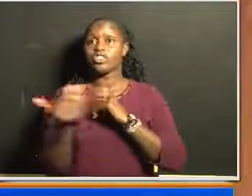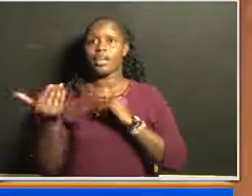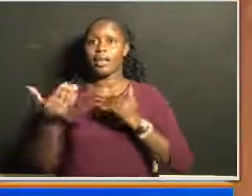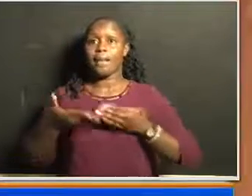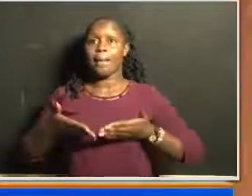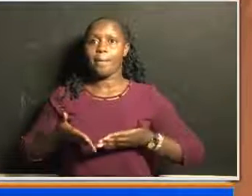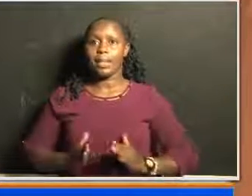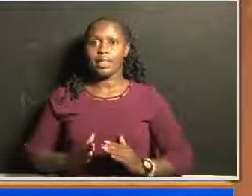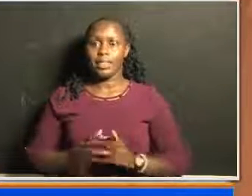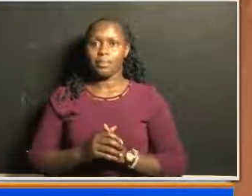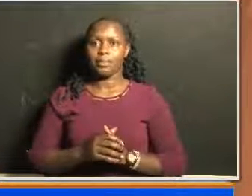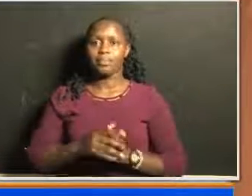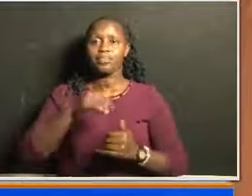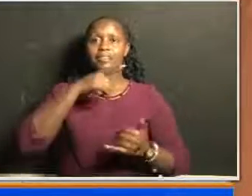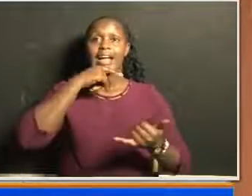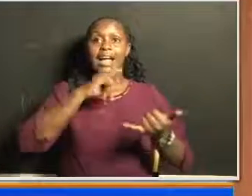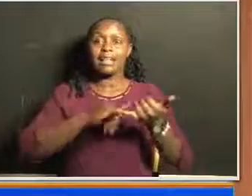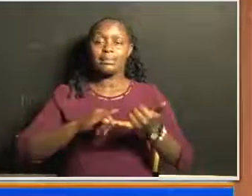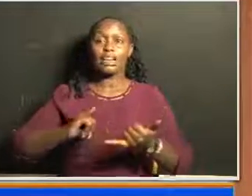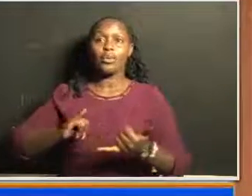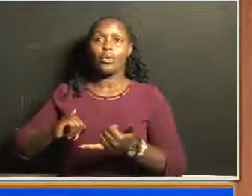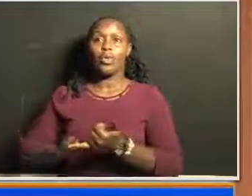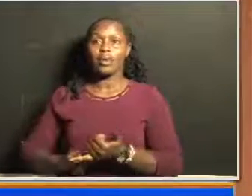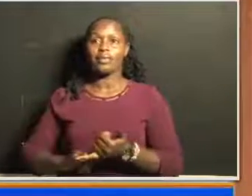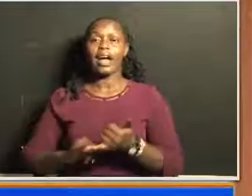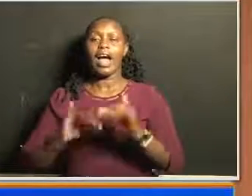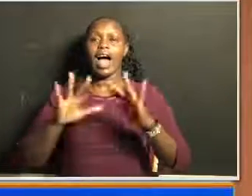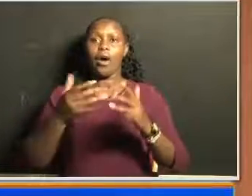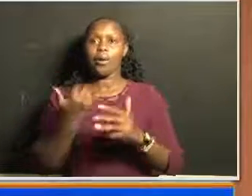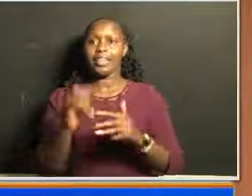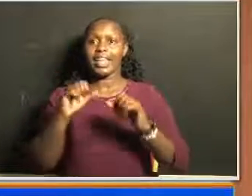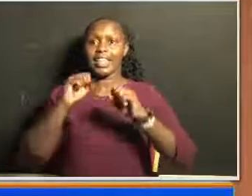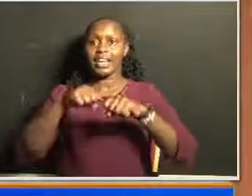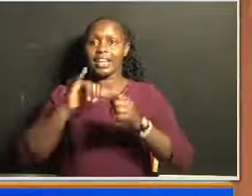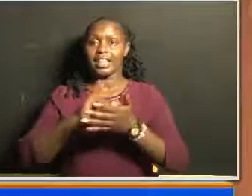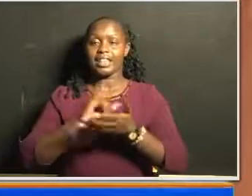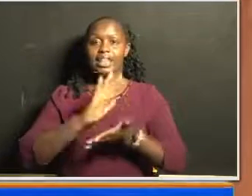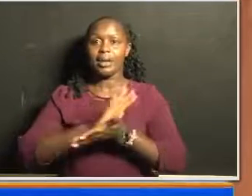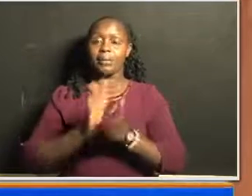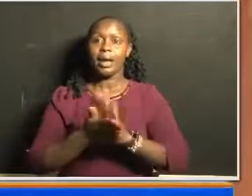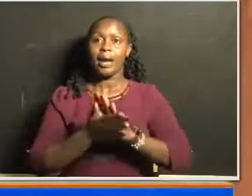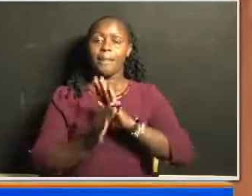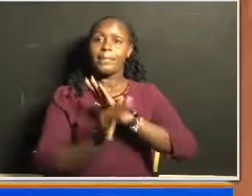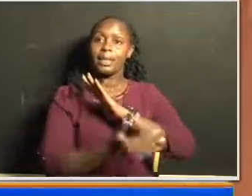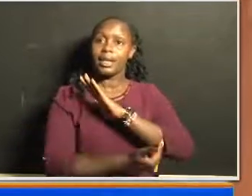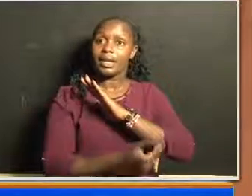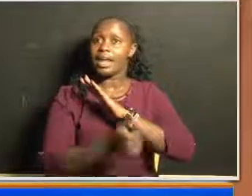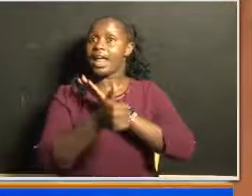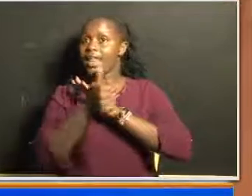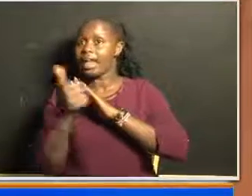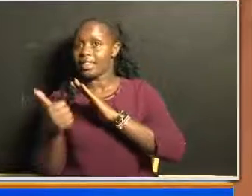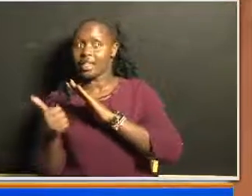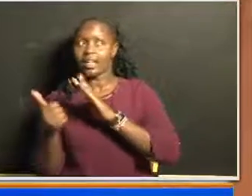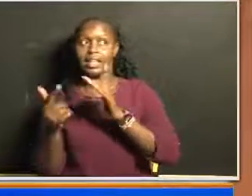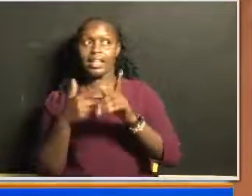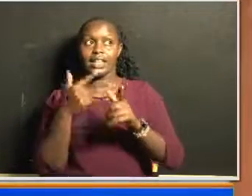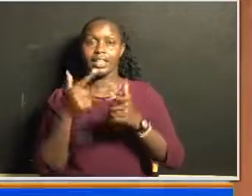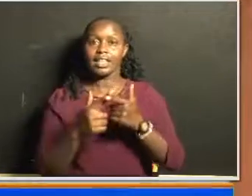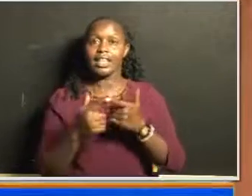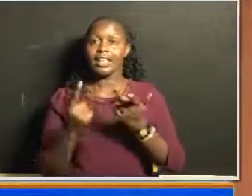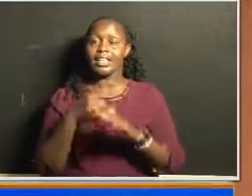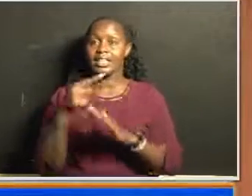na bwana wakawa ni wenye kubaliana. Ikawa kwamba hawa hawezi kupata mimba na mmoja akashika mimba. Yani huyu